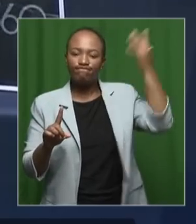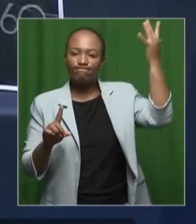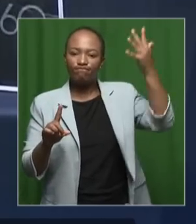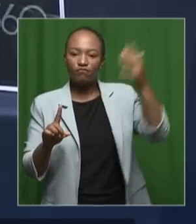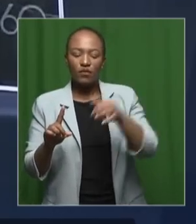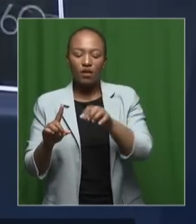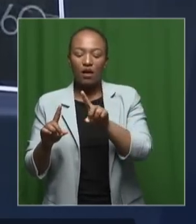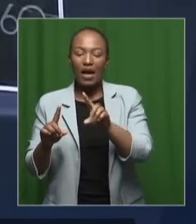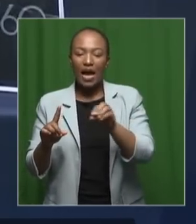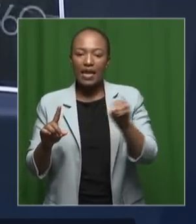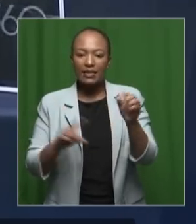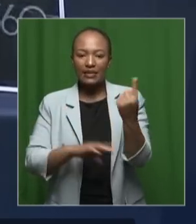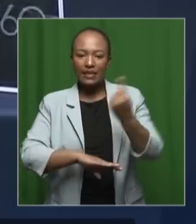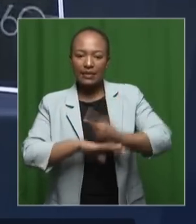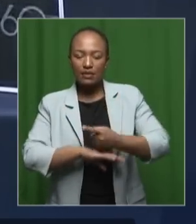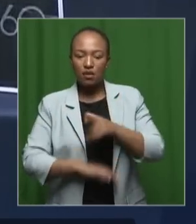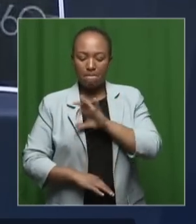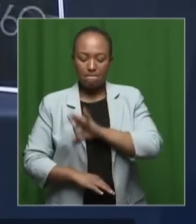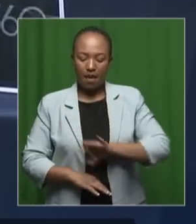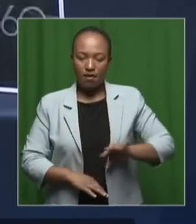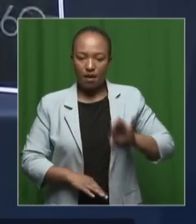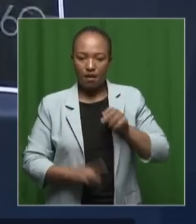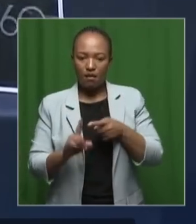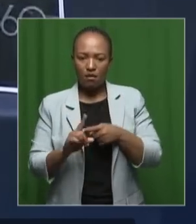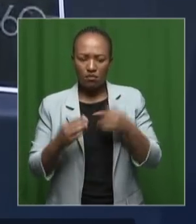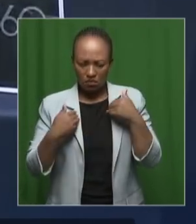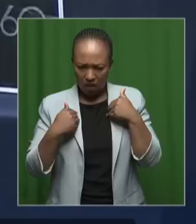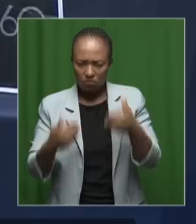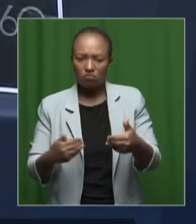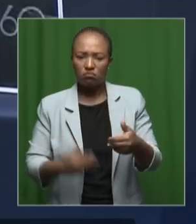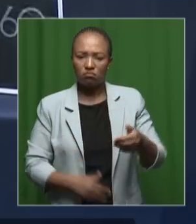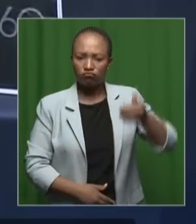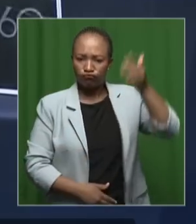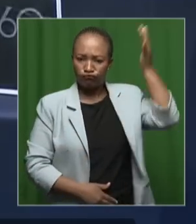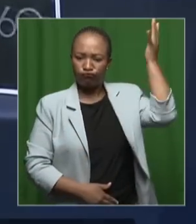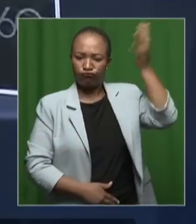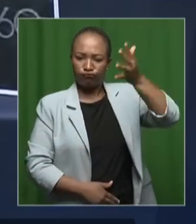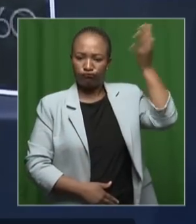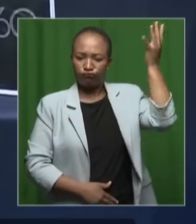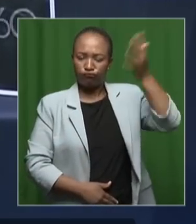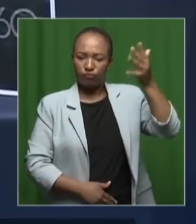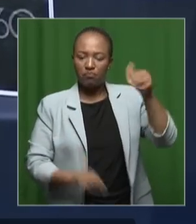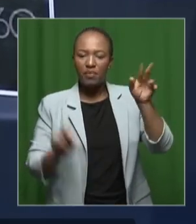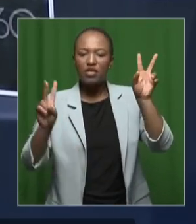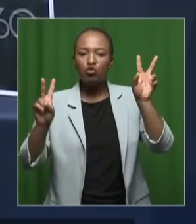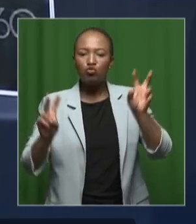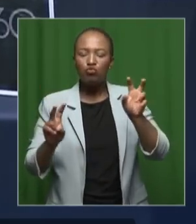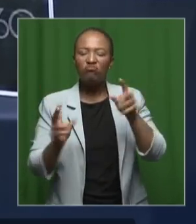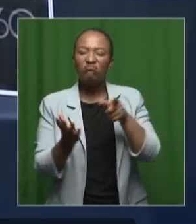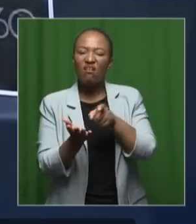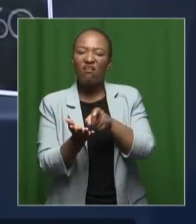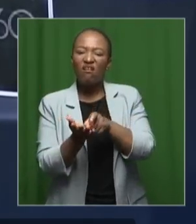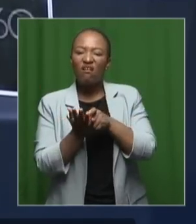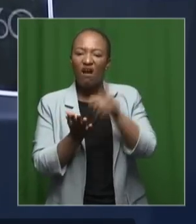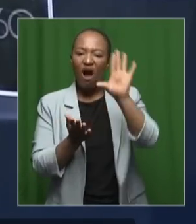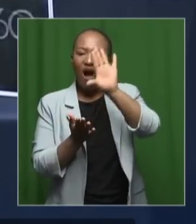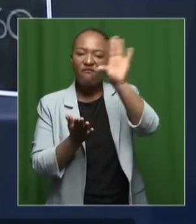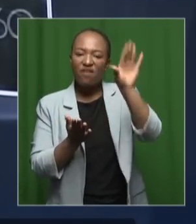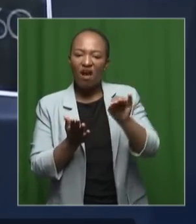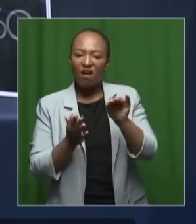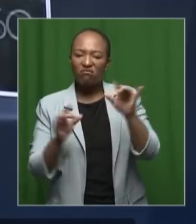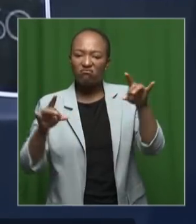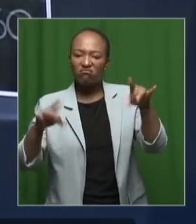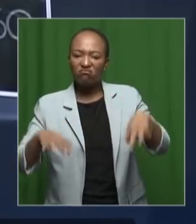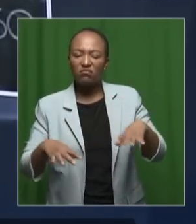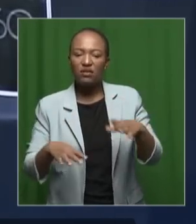as the mayor of the city of Johannesburg to start speaking about this matter. But for many years, he has been labeled, even